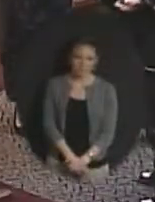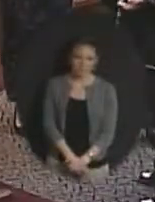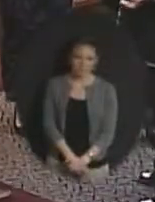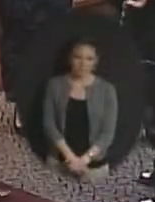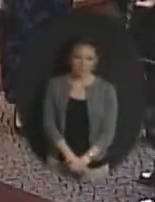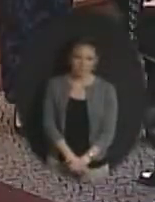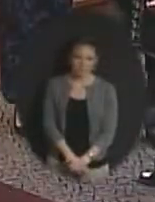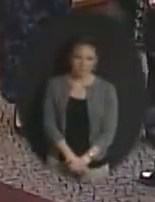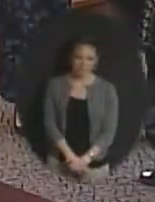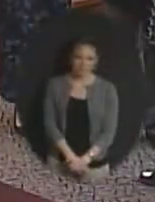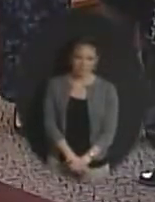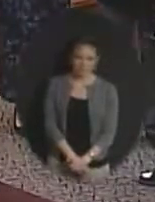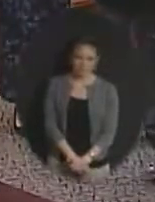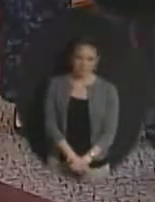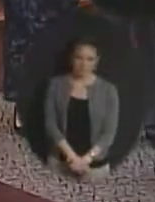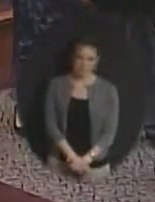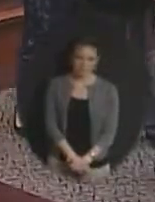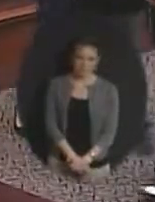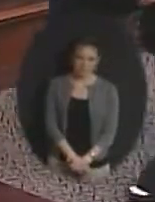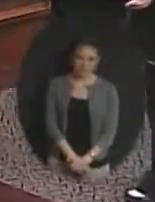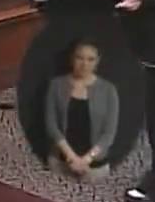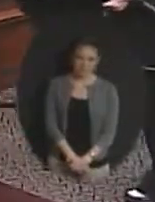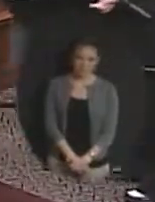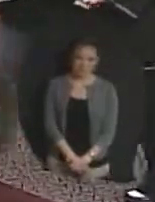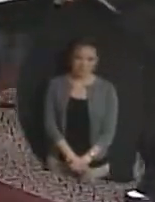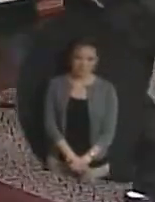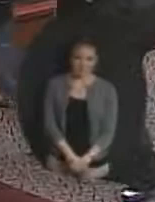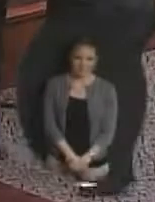Thank you.